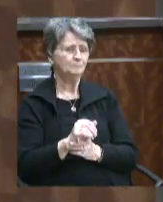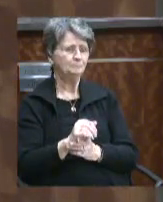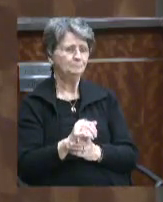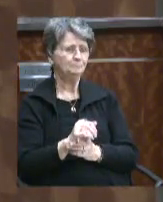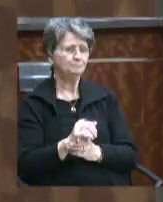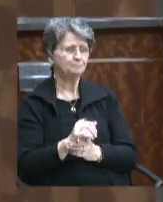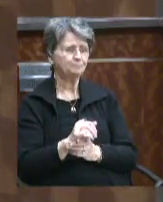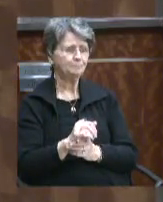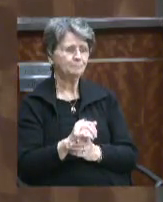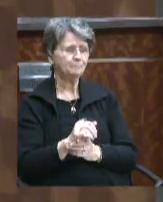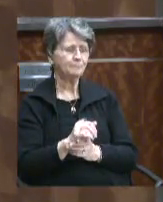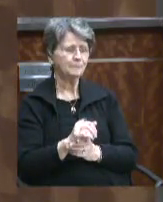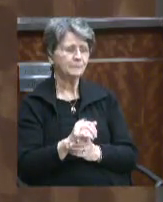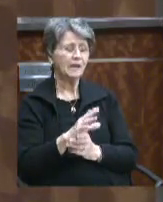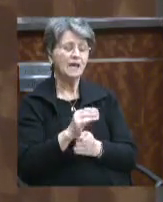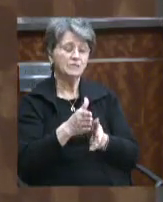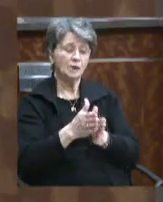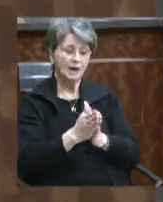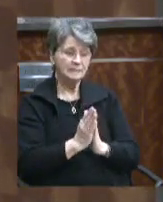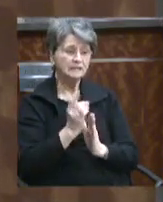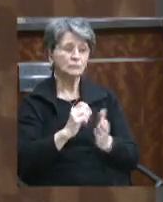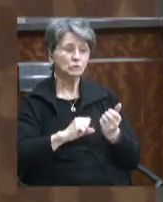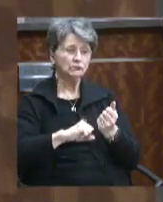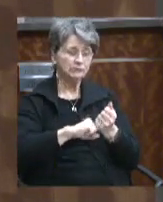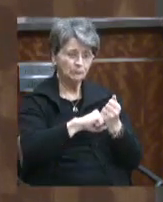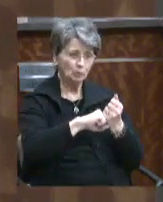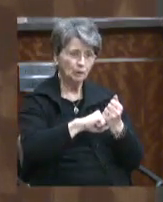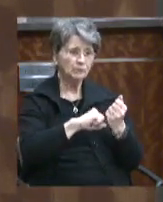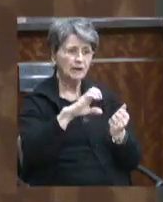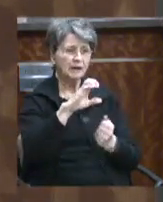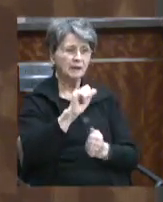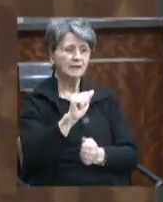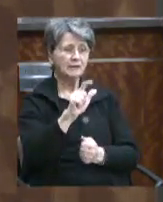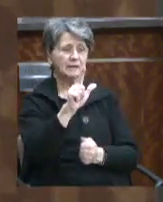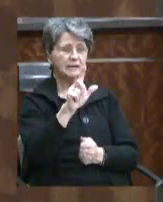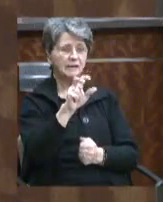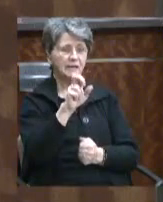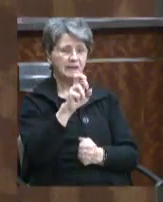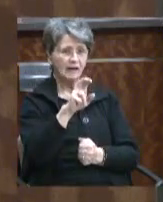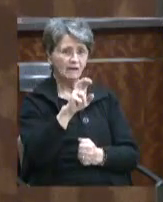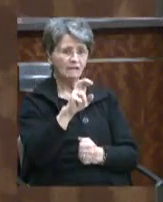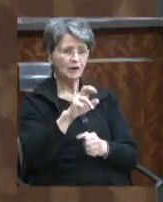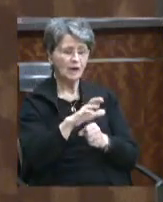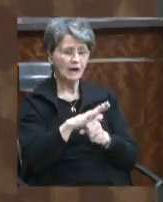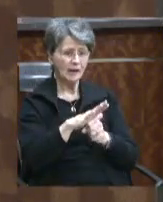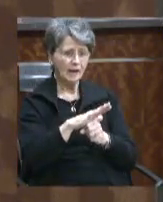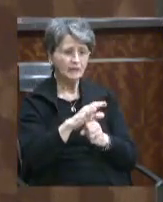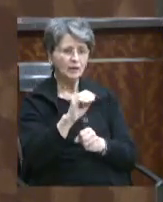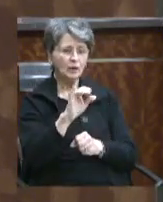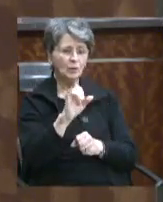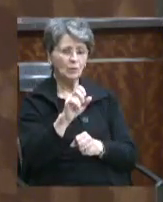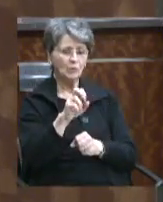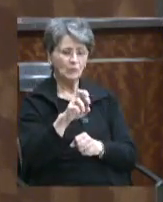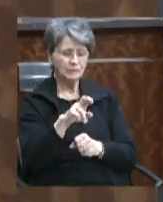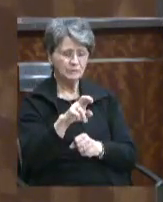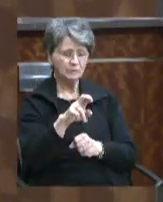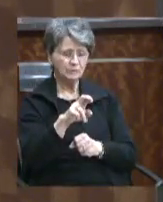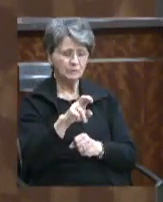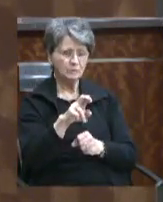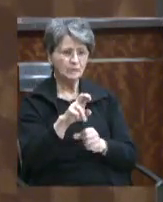They're asking for support. The Calvert County Oystermen's Association is asking